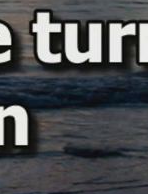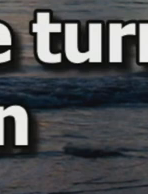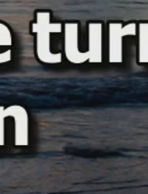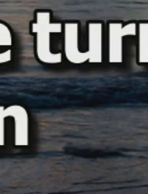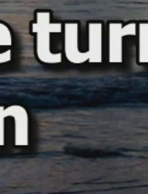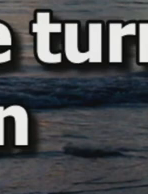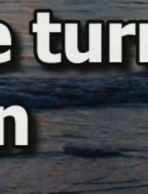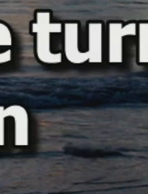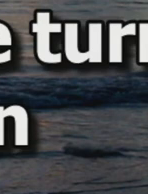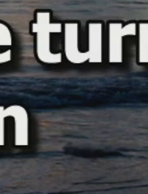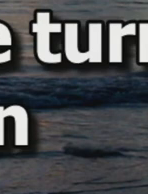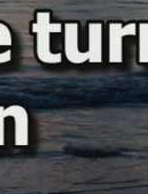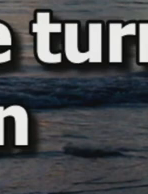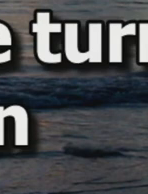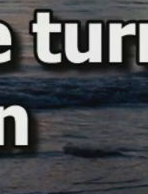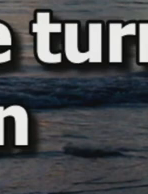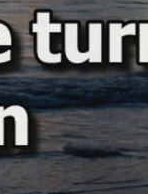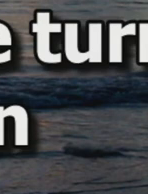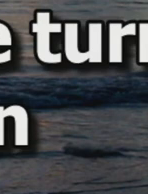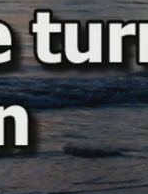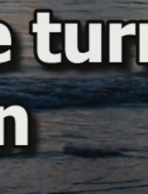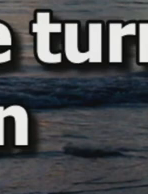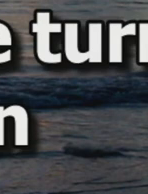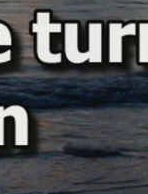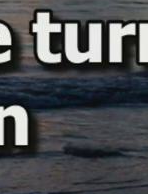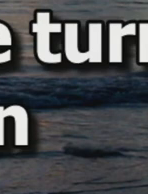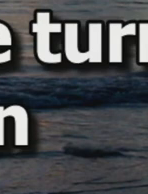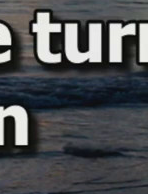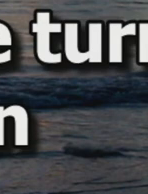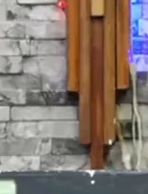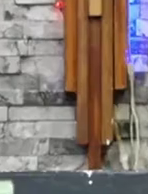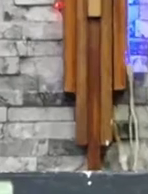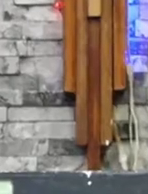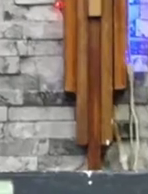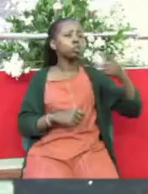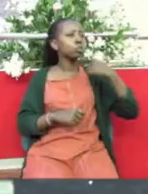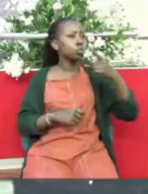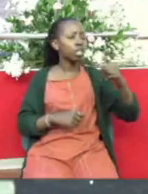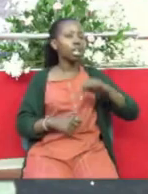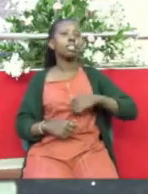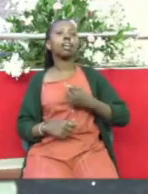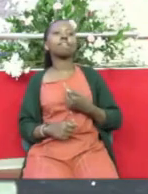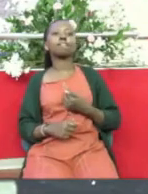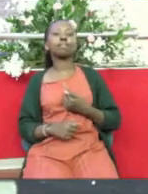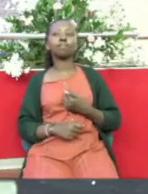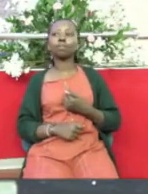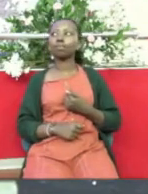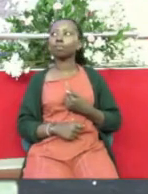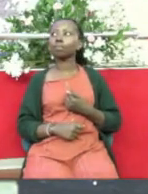are people who are able to ask their mountains to identify themselves. Na hawa ni watu ambao wanaweza kuuliza milima